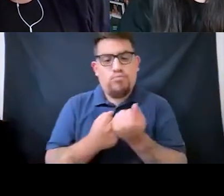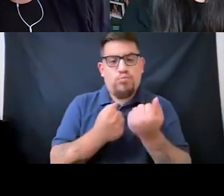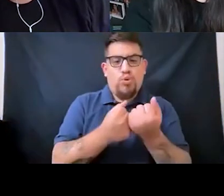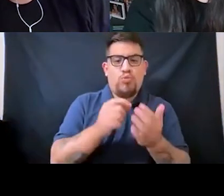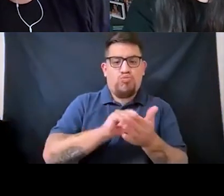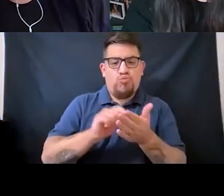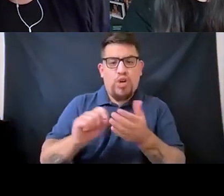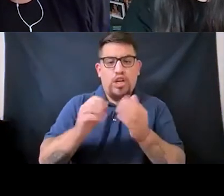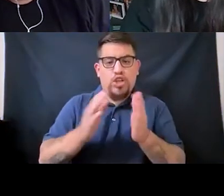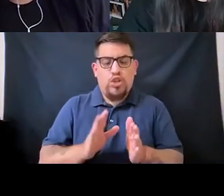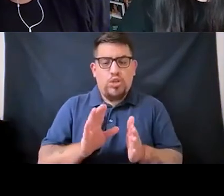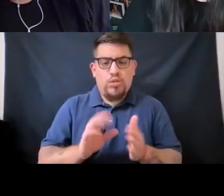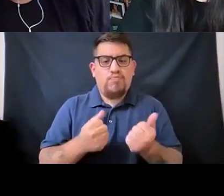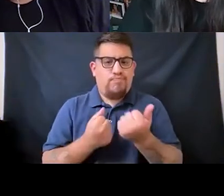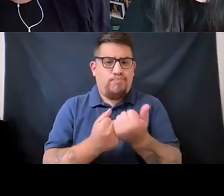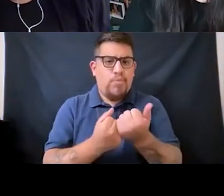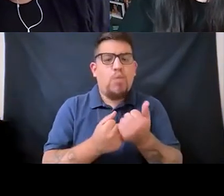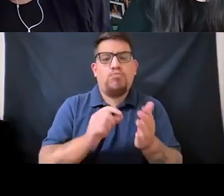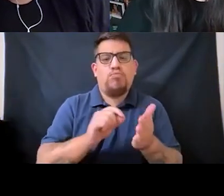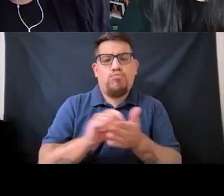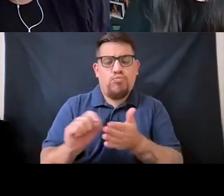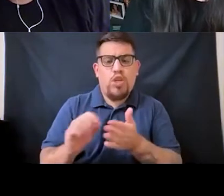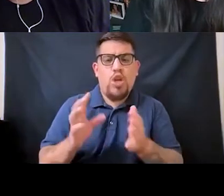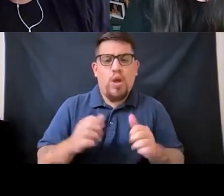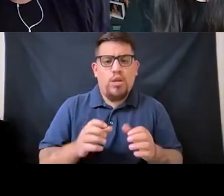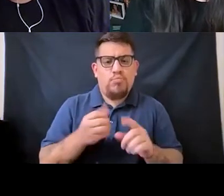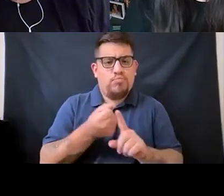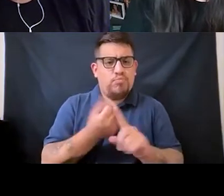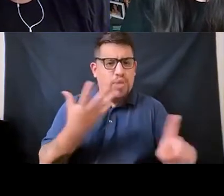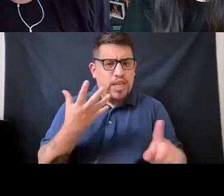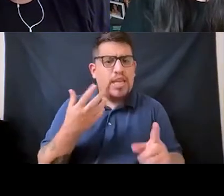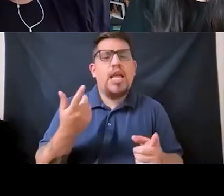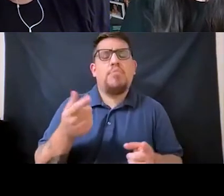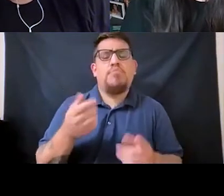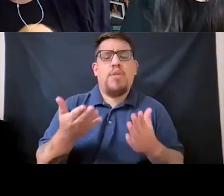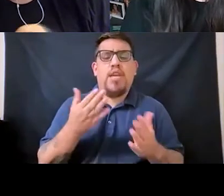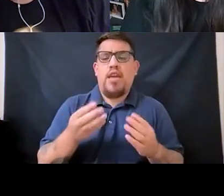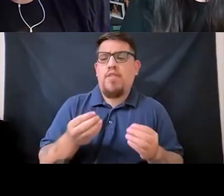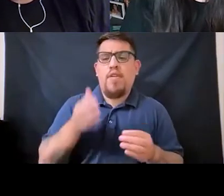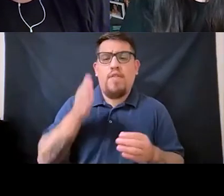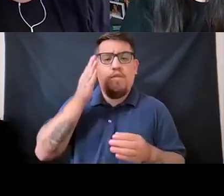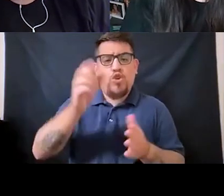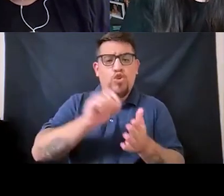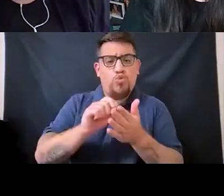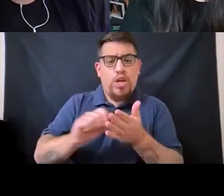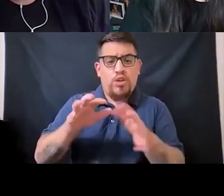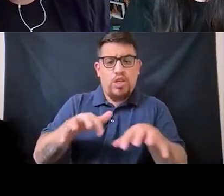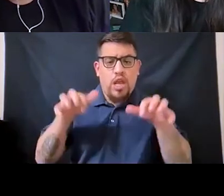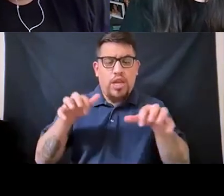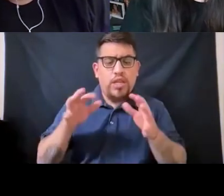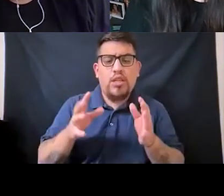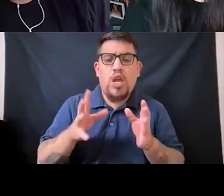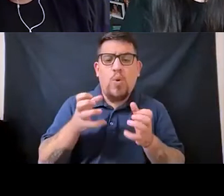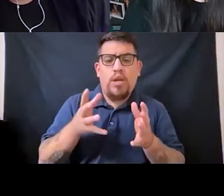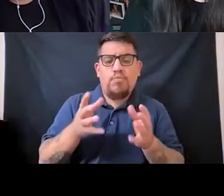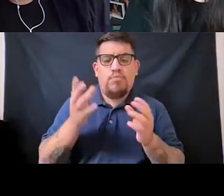write and sustain artists. Do you want to talk about any of those? I'm sure we have some aspiring writers or working writers in the audience who would love to hear more